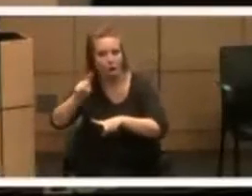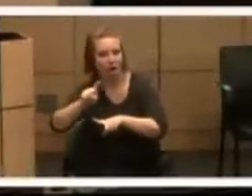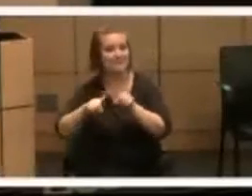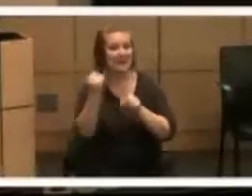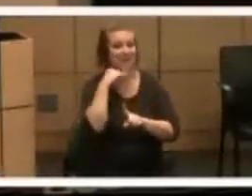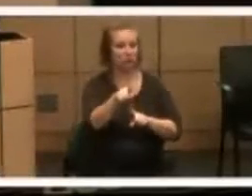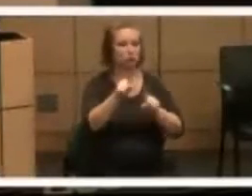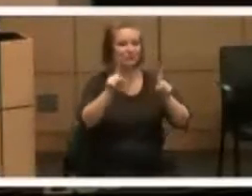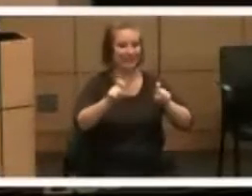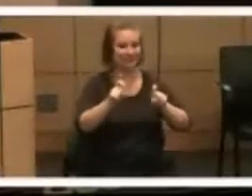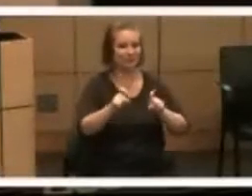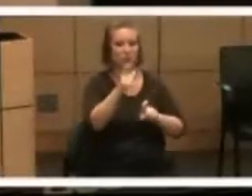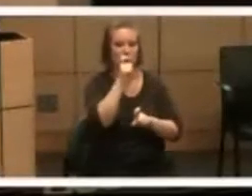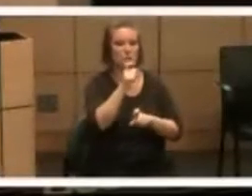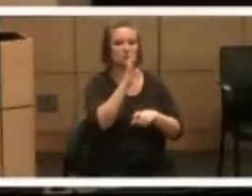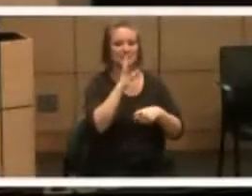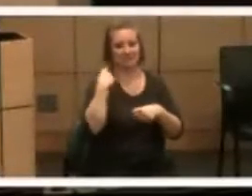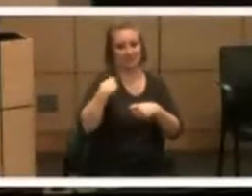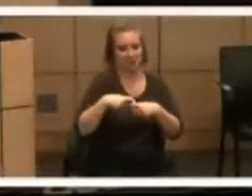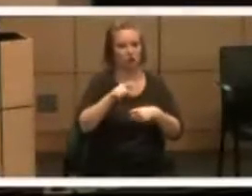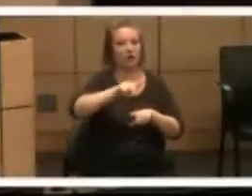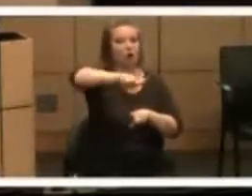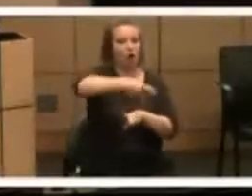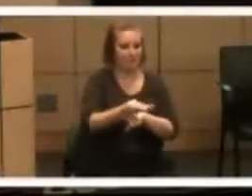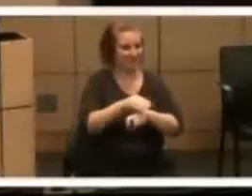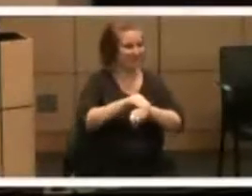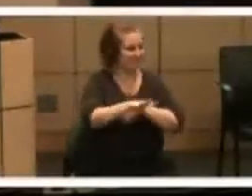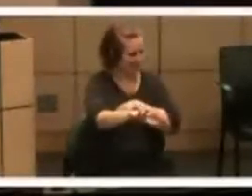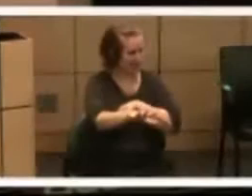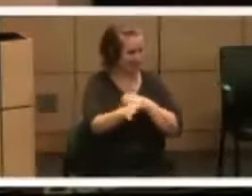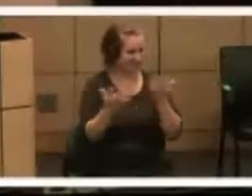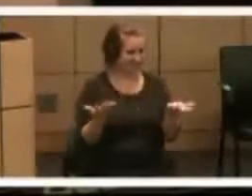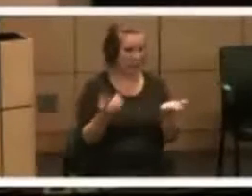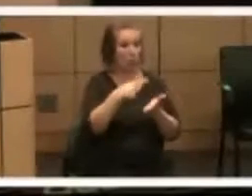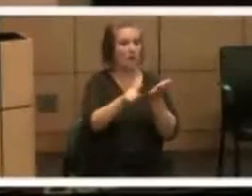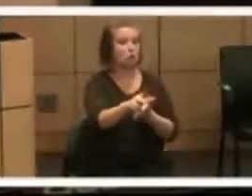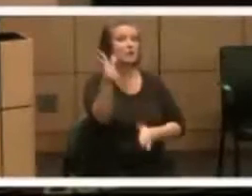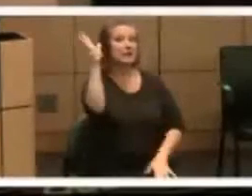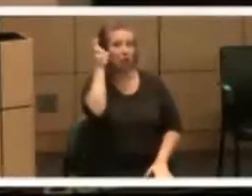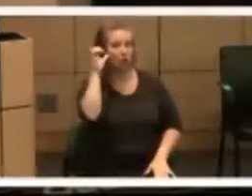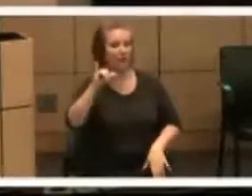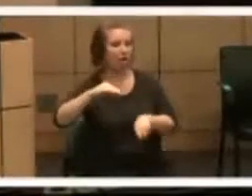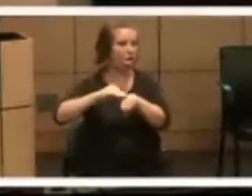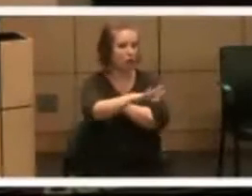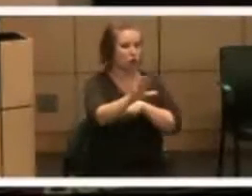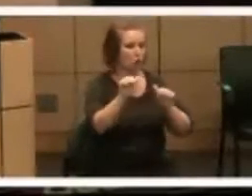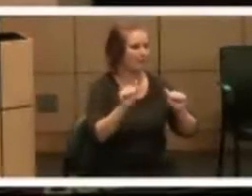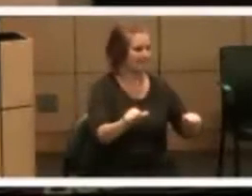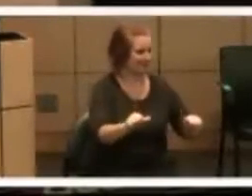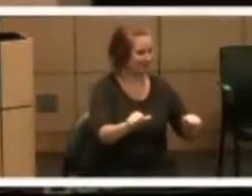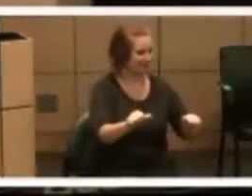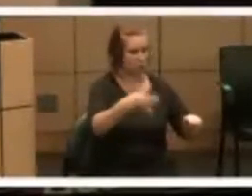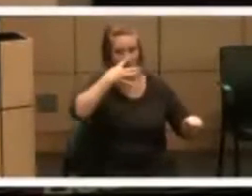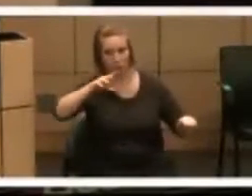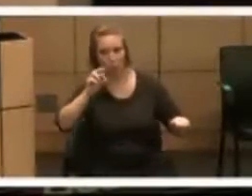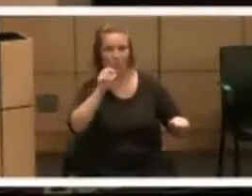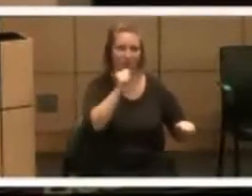Spanish-speaking listeners, they show the reverse effect. So clearly what you hear influences your ability to hear in noise. And I think